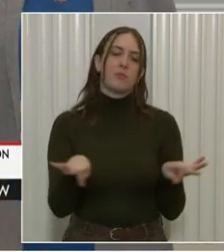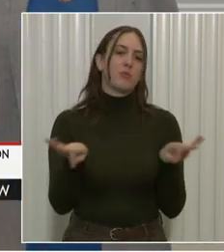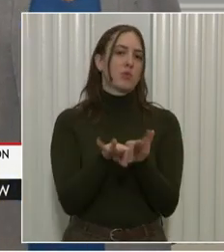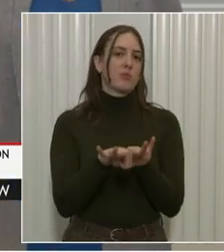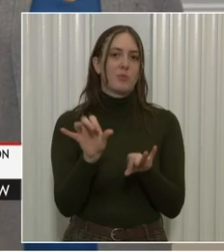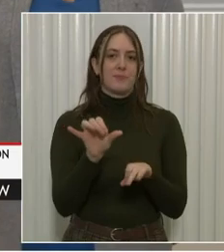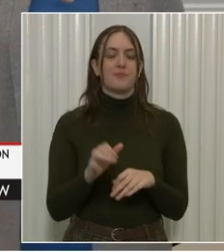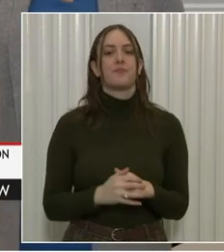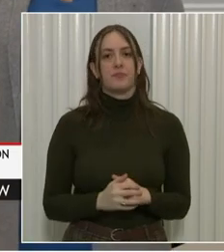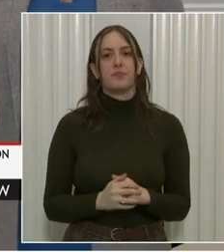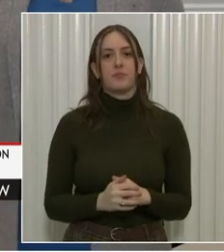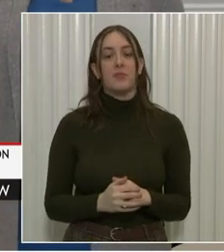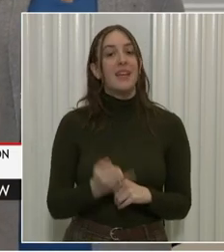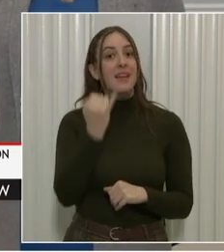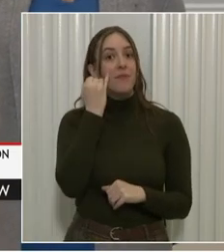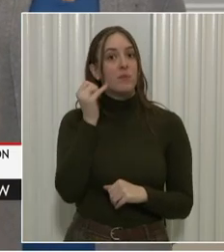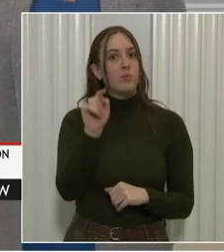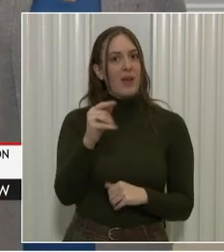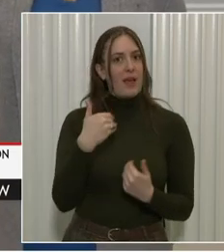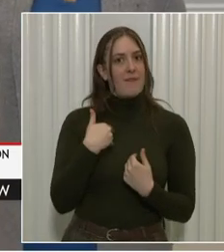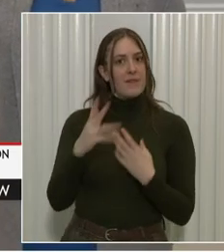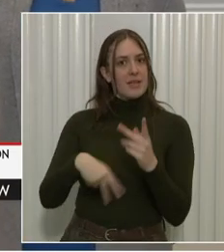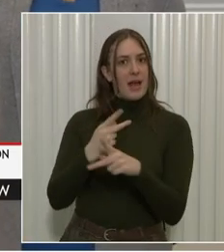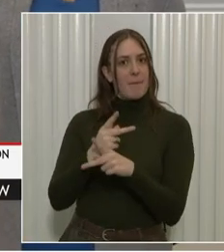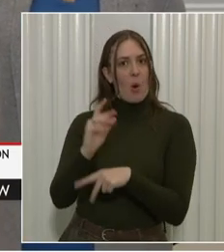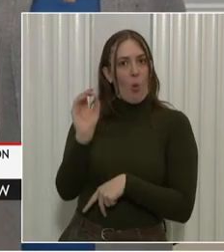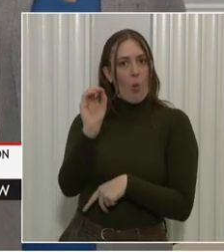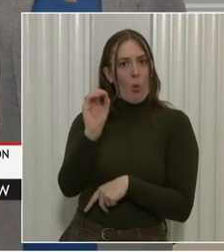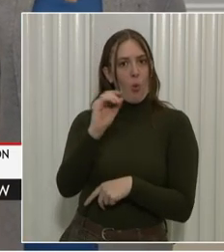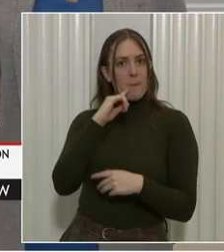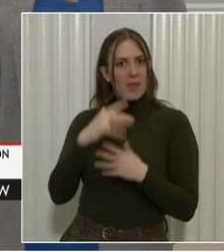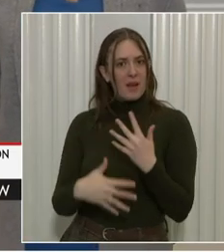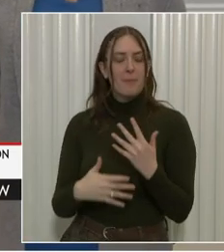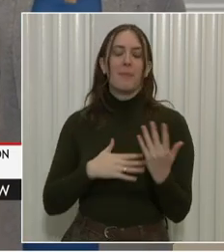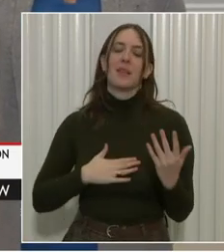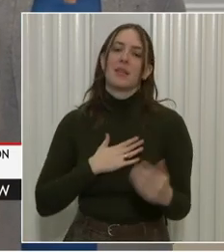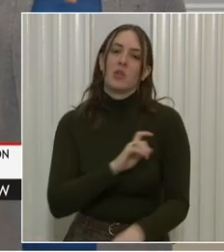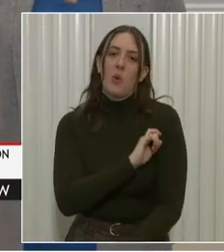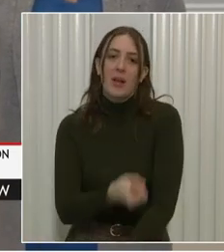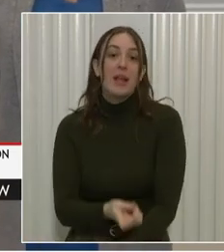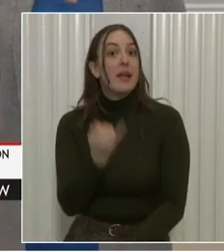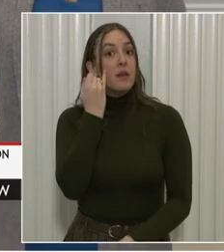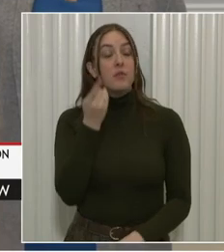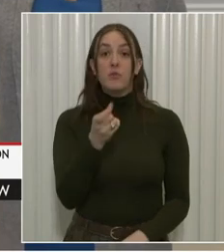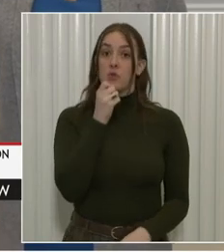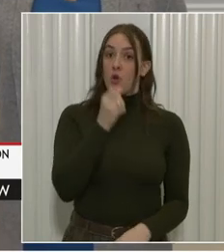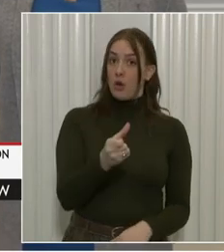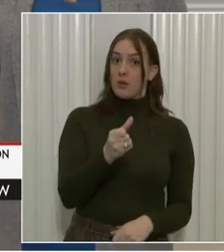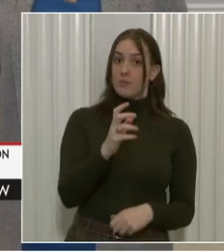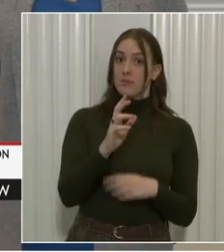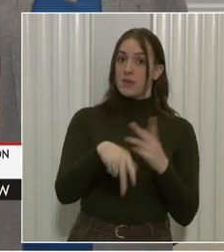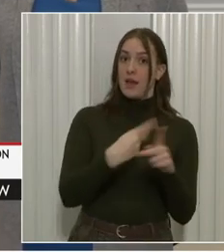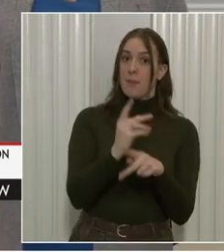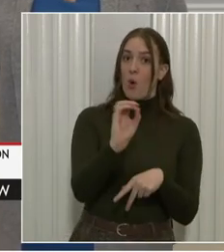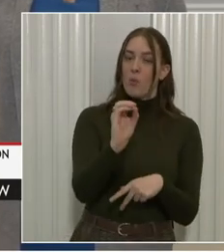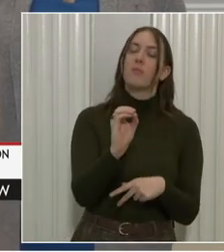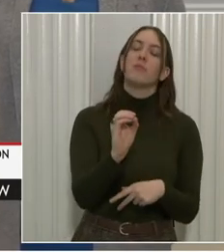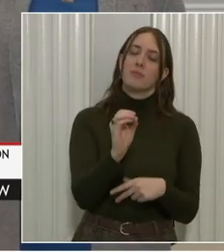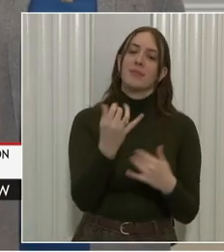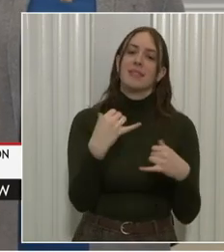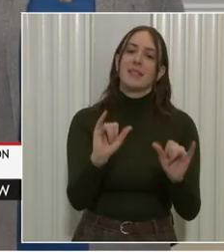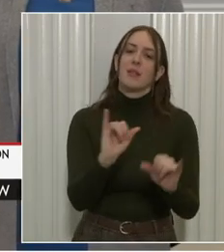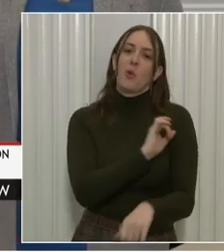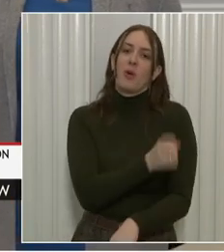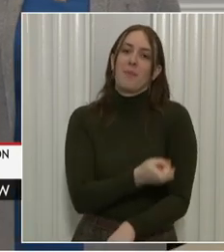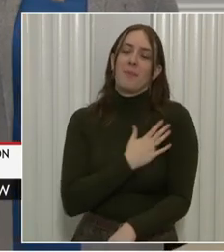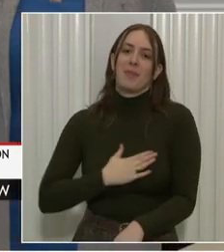So if you're type O, we encourage you to donate. If you're not type O, we need your help too. Although the need for type O blood is